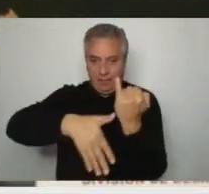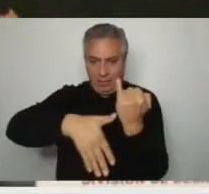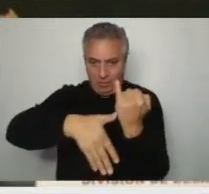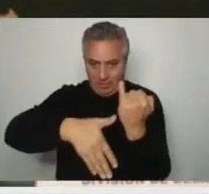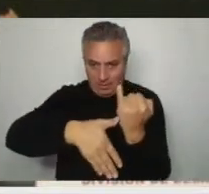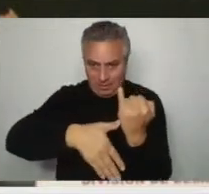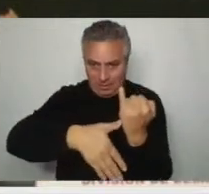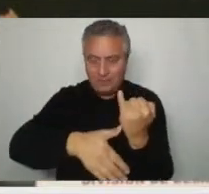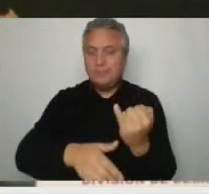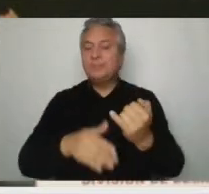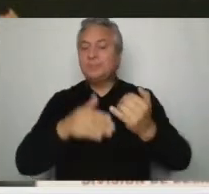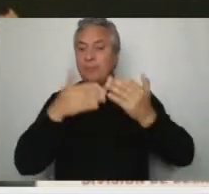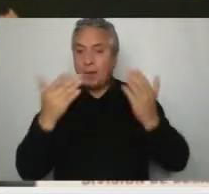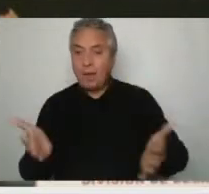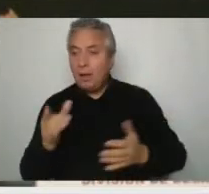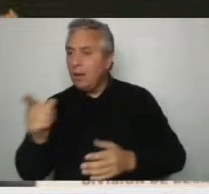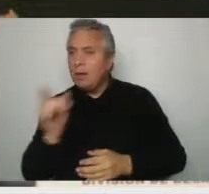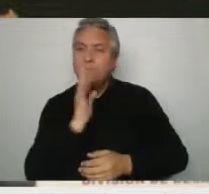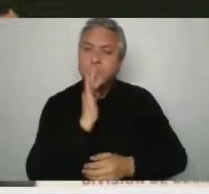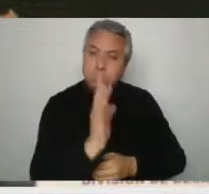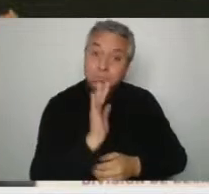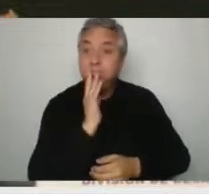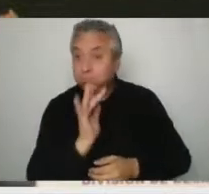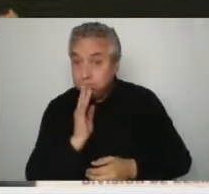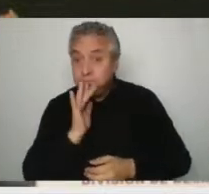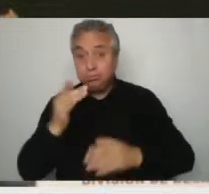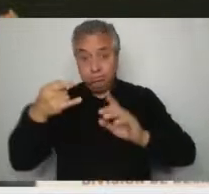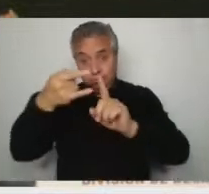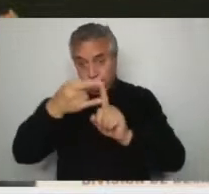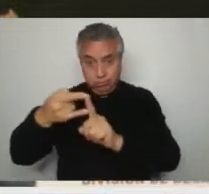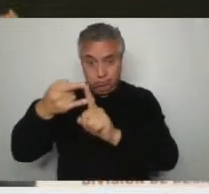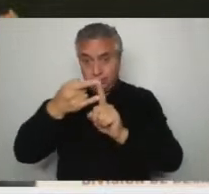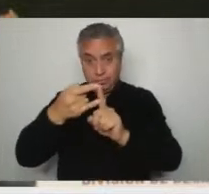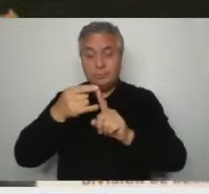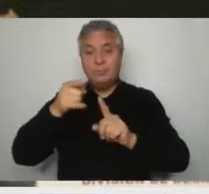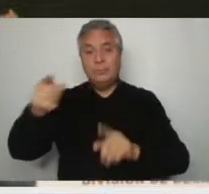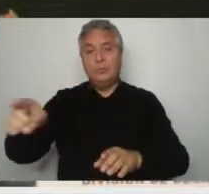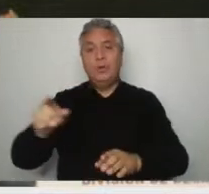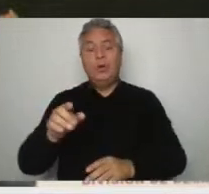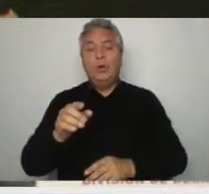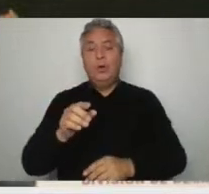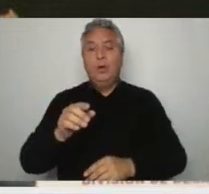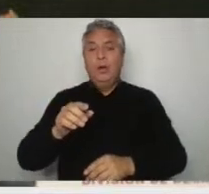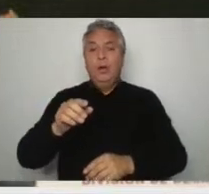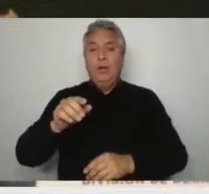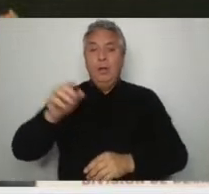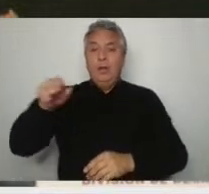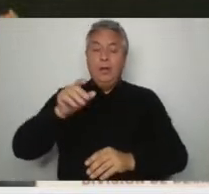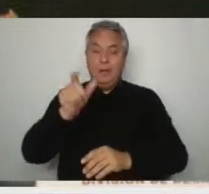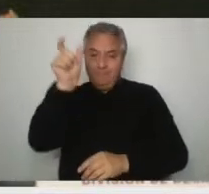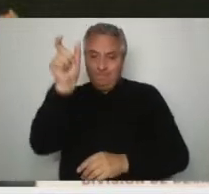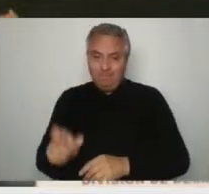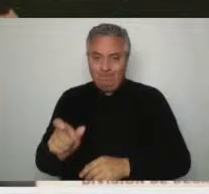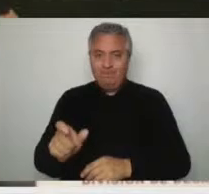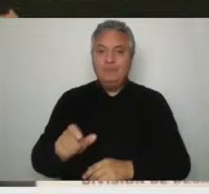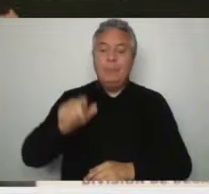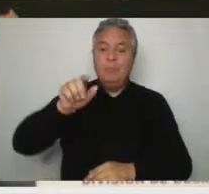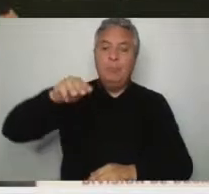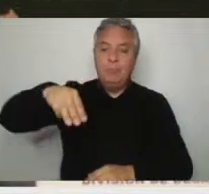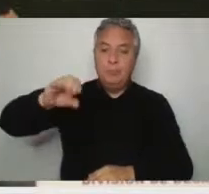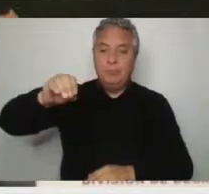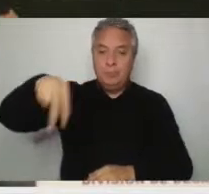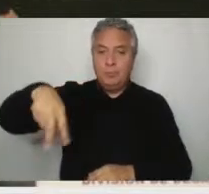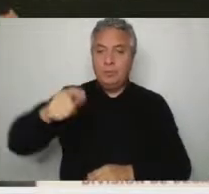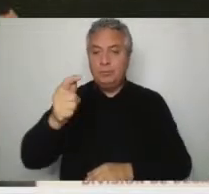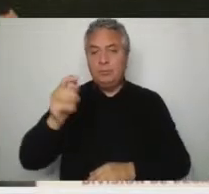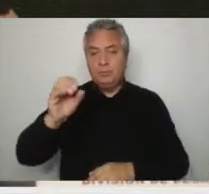we will receive commentary virtually from Victor Hugo Montoya, who is the institutional